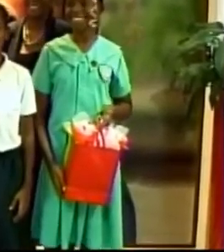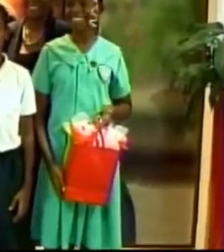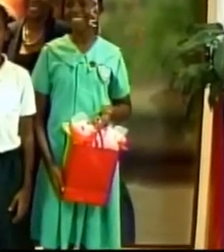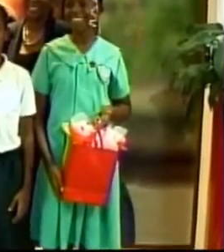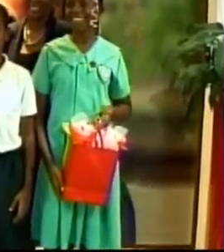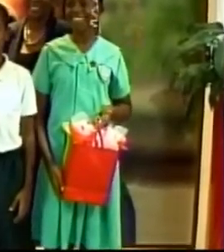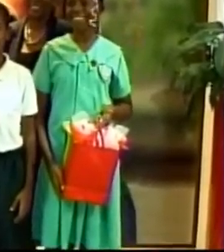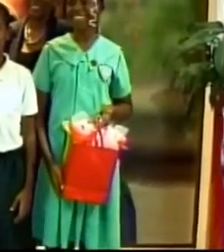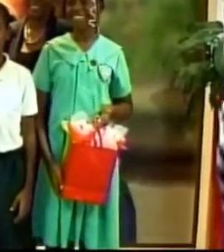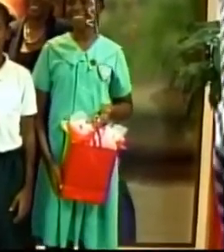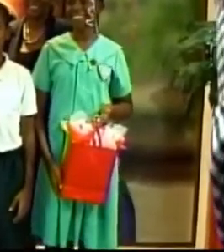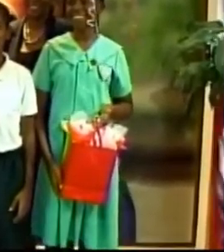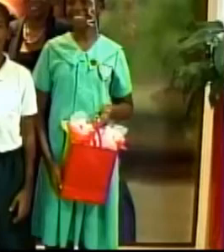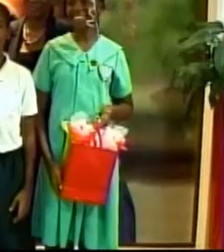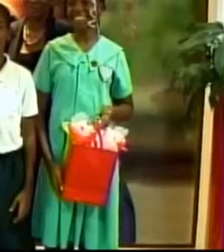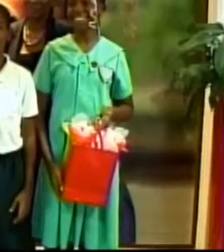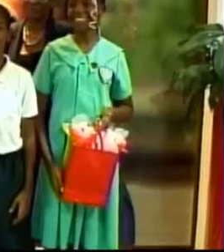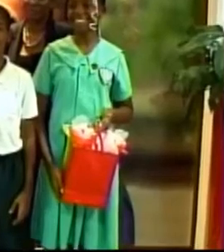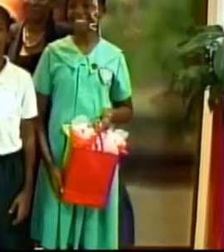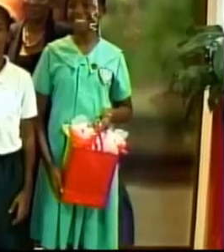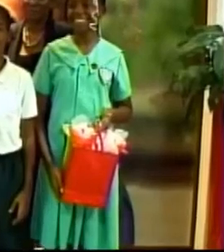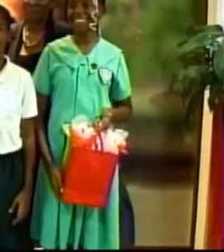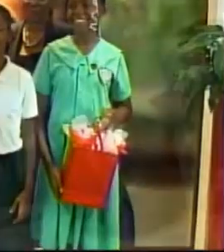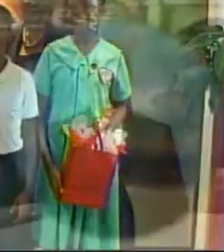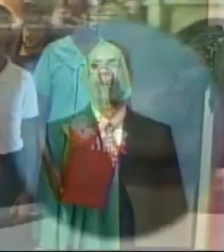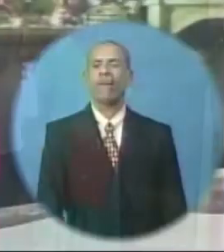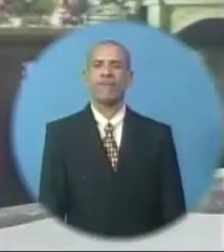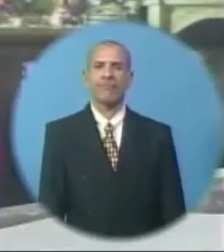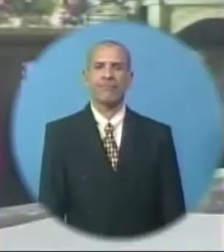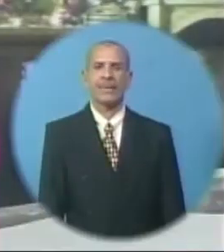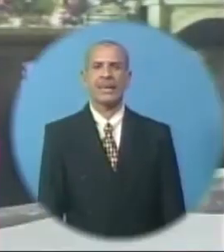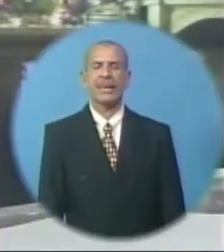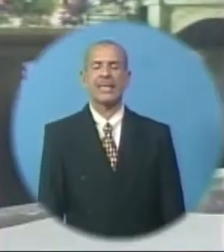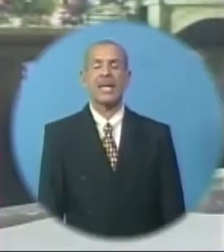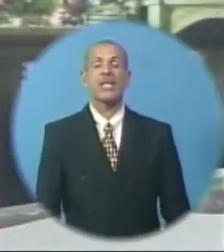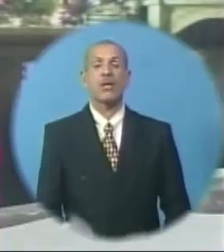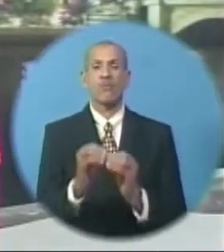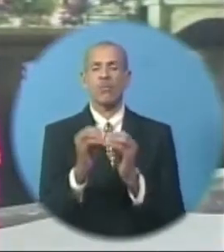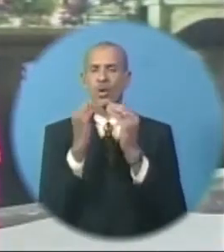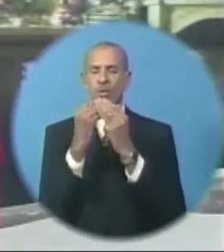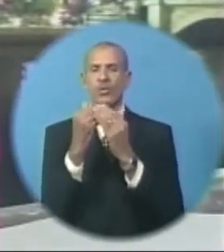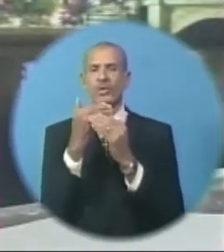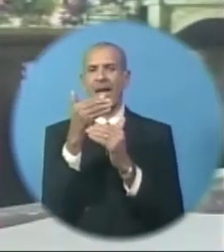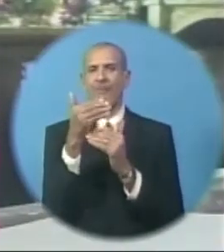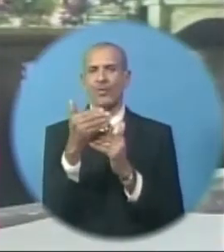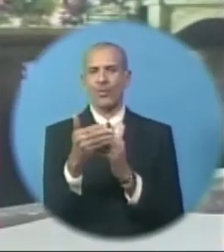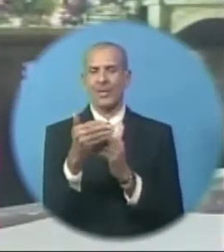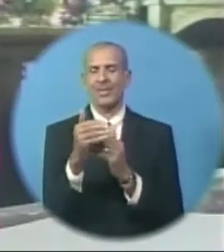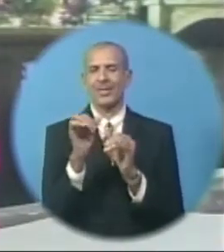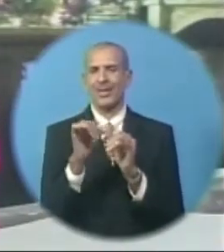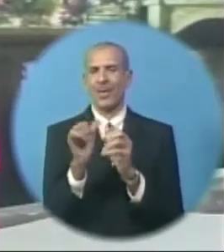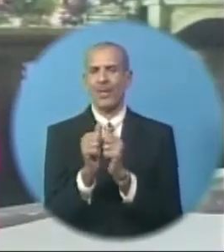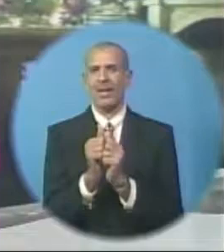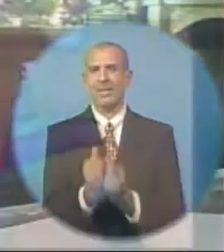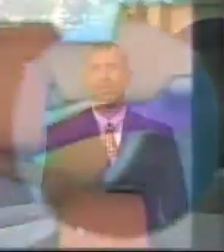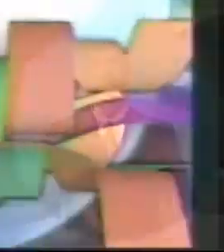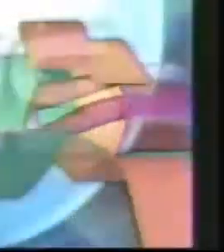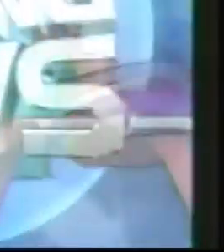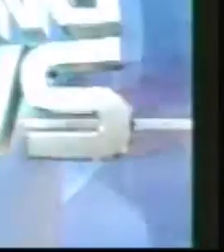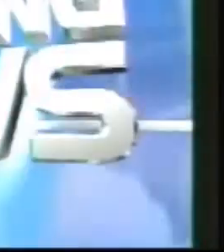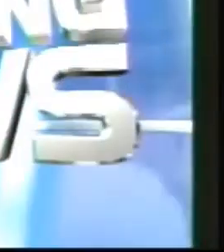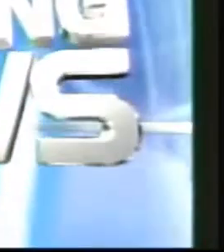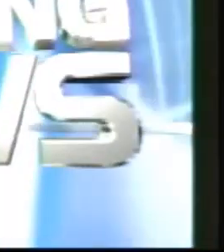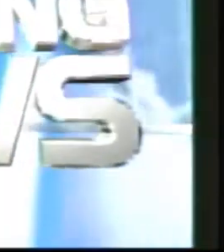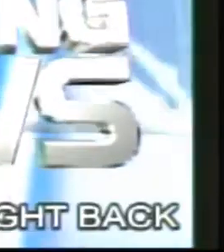in September. Shane Jones, CBC News. And there's more news after this break. Stay with us.